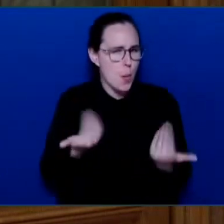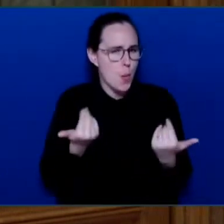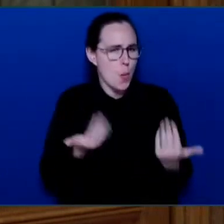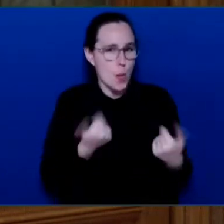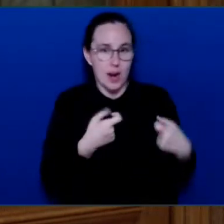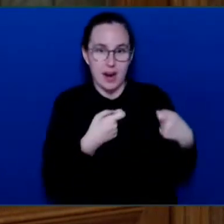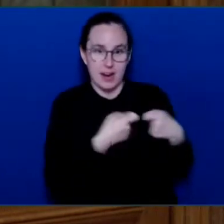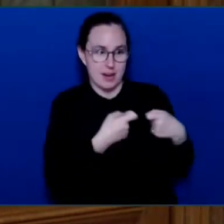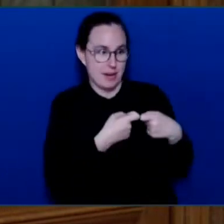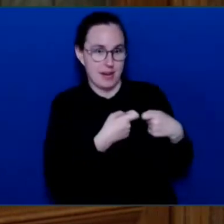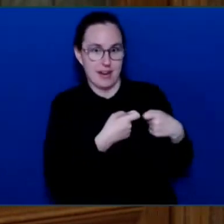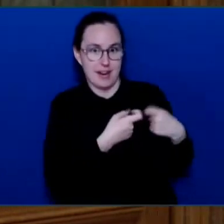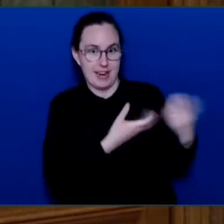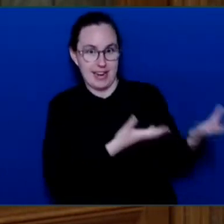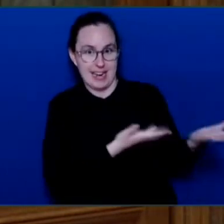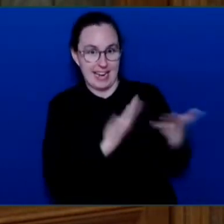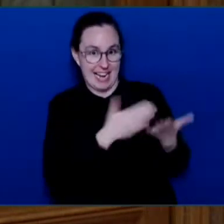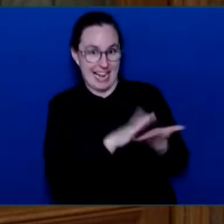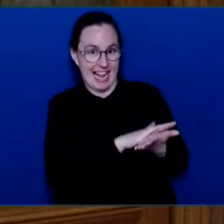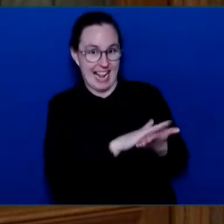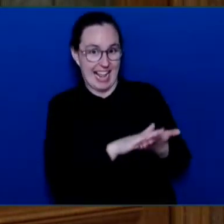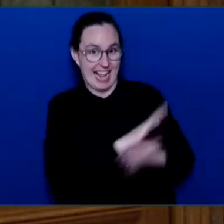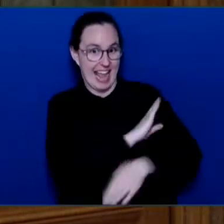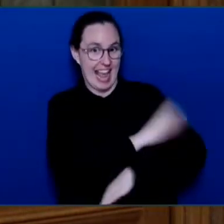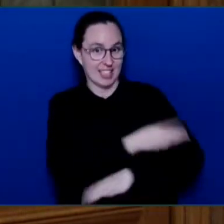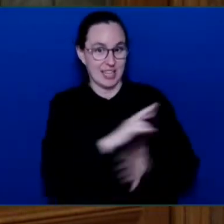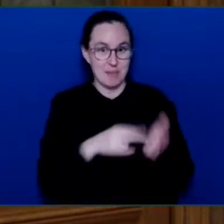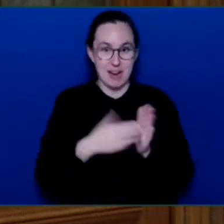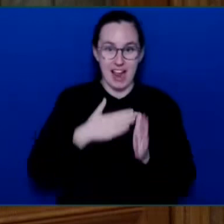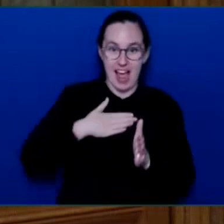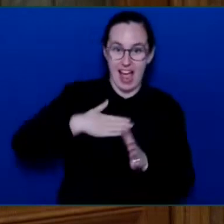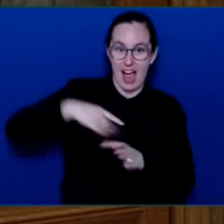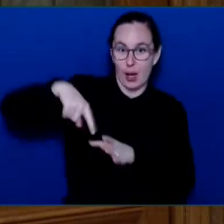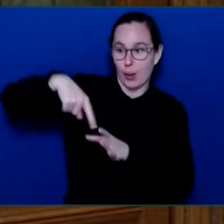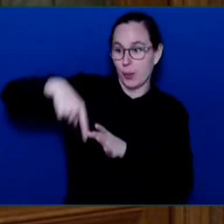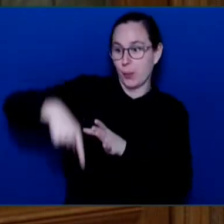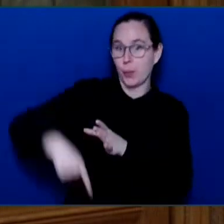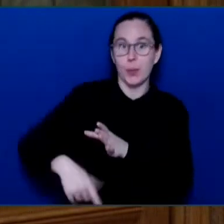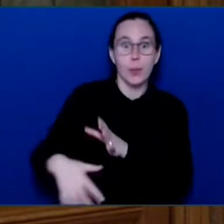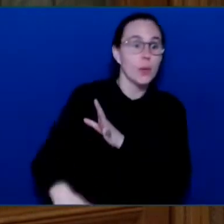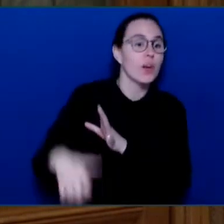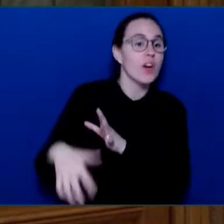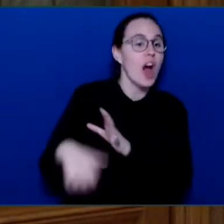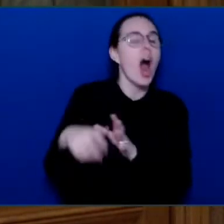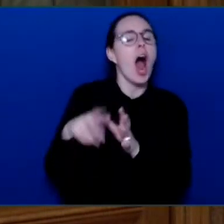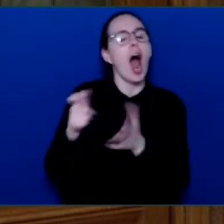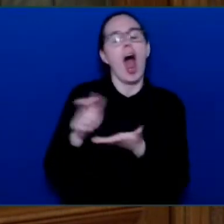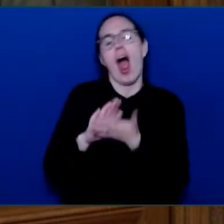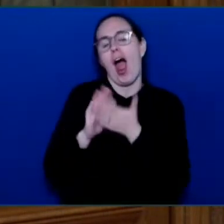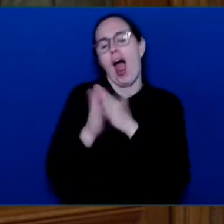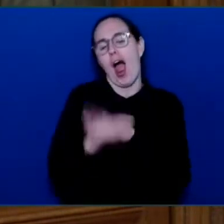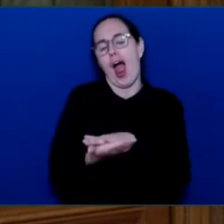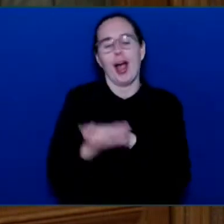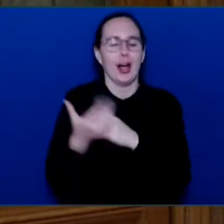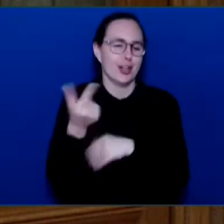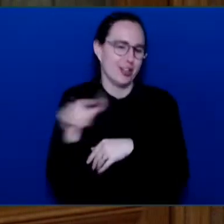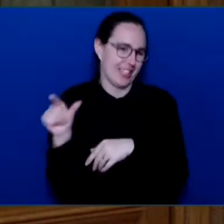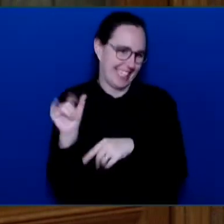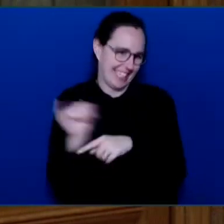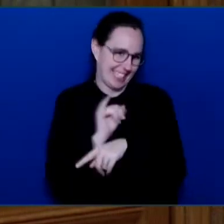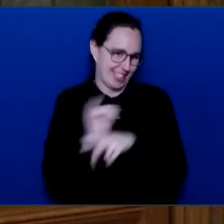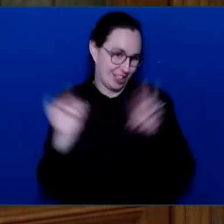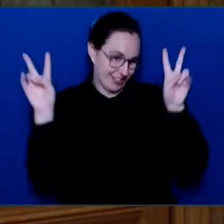toured seCrecy, and I thank the minister for helping set that up. And I saw what was flooded and what will be lost forever, Mr. Speaker.